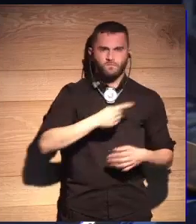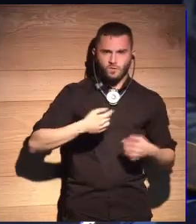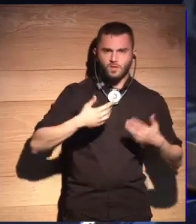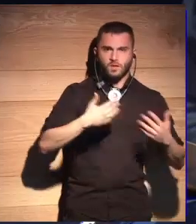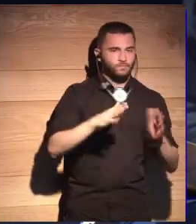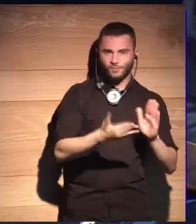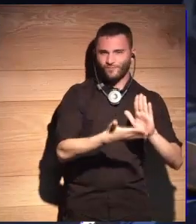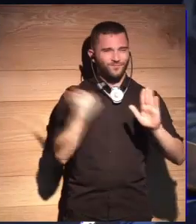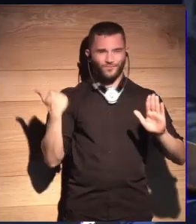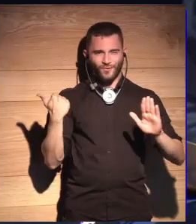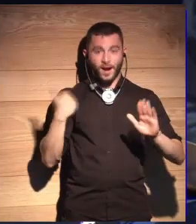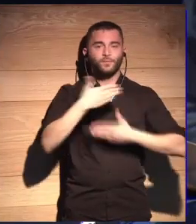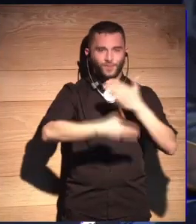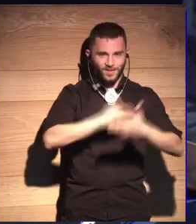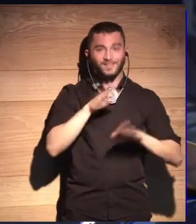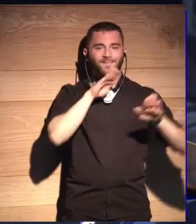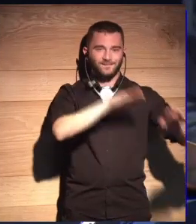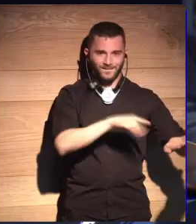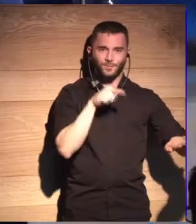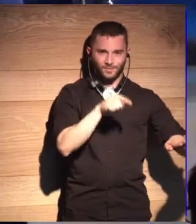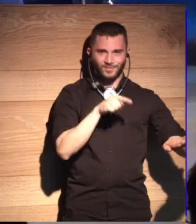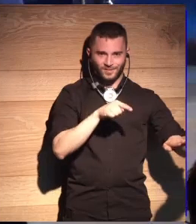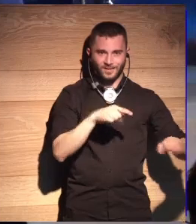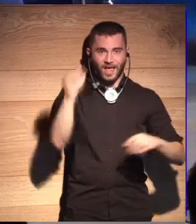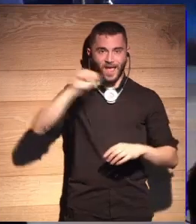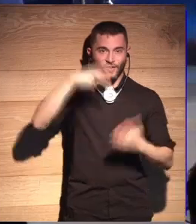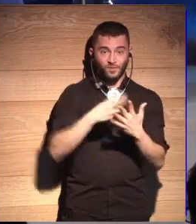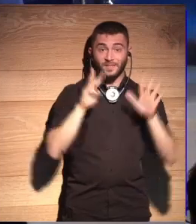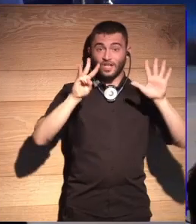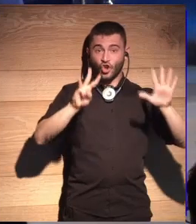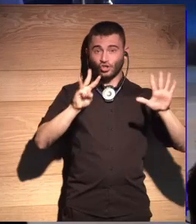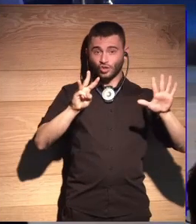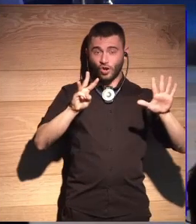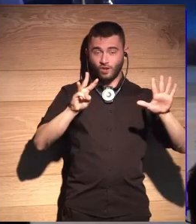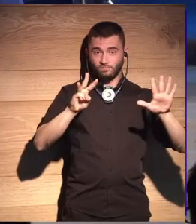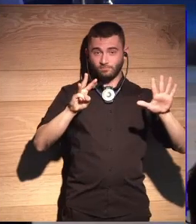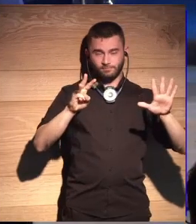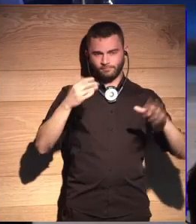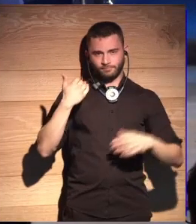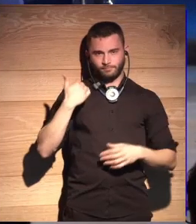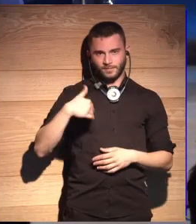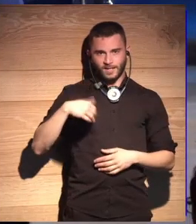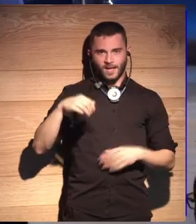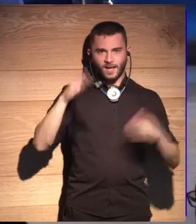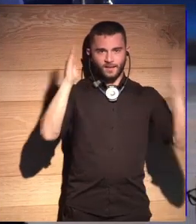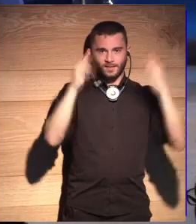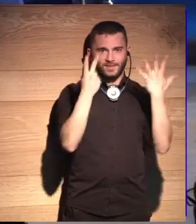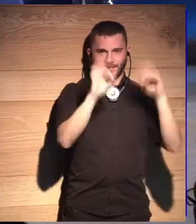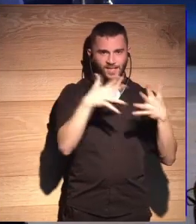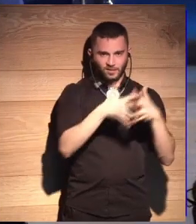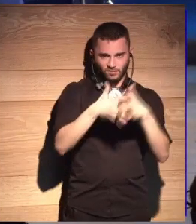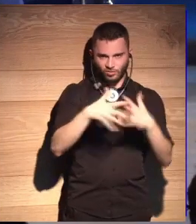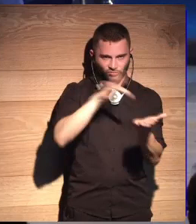happened since 2008, and in the United States actually has happened in the mid-1970s for a lot of people, is that project,